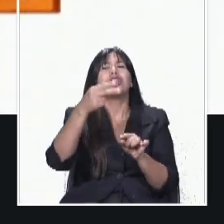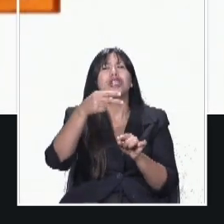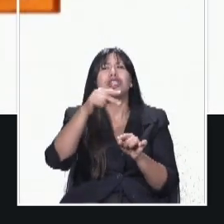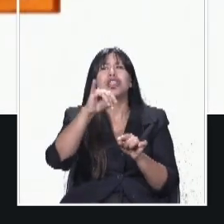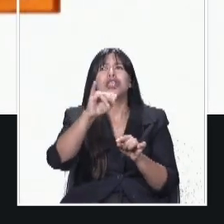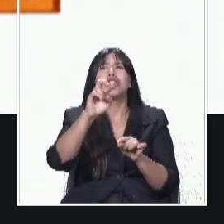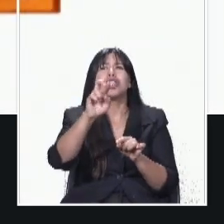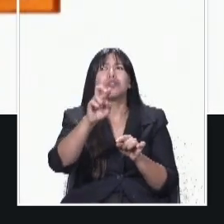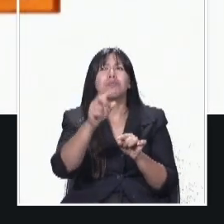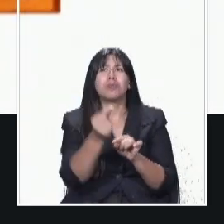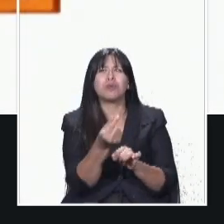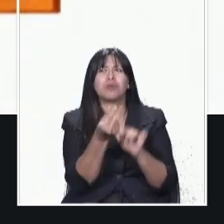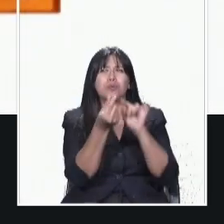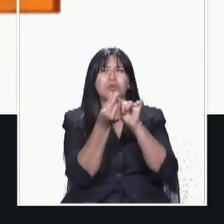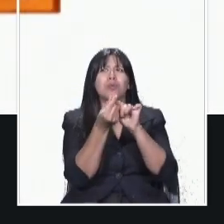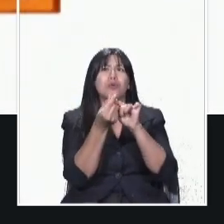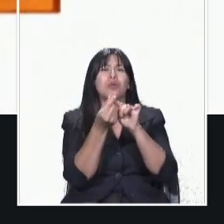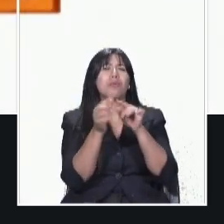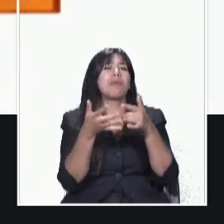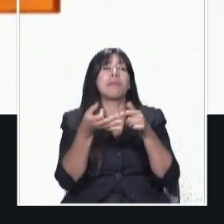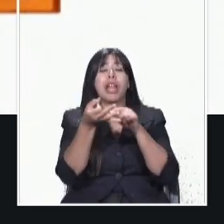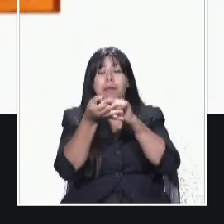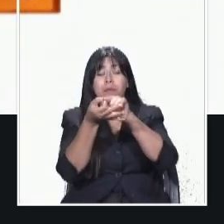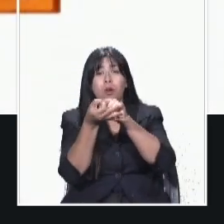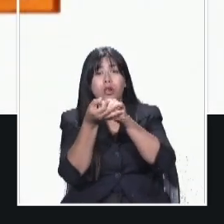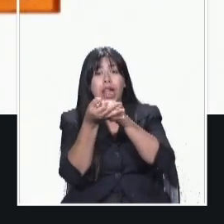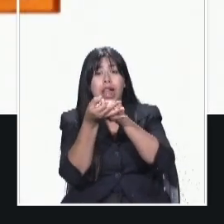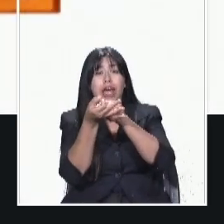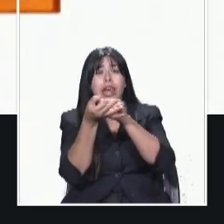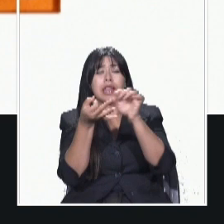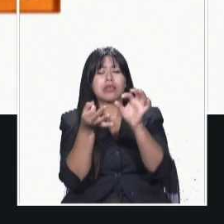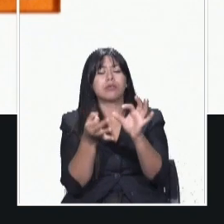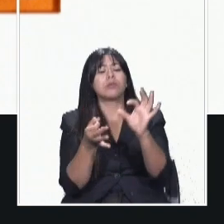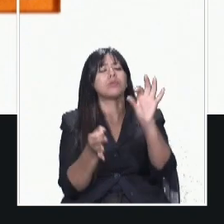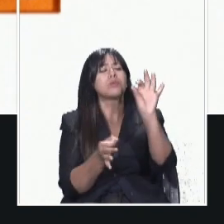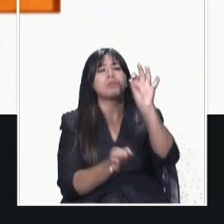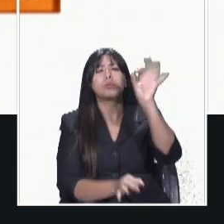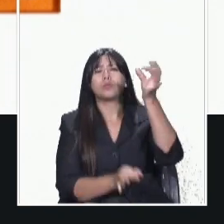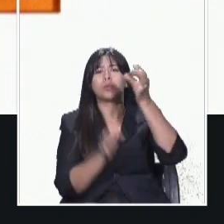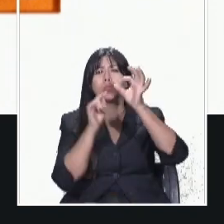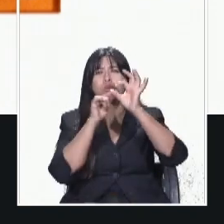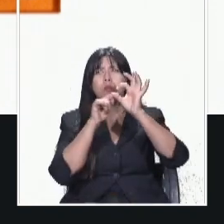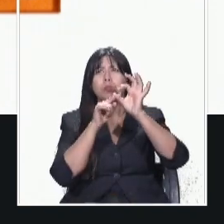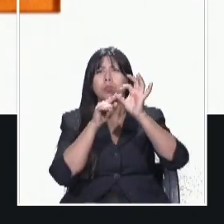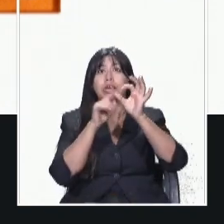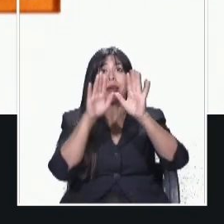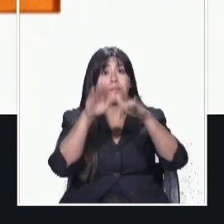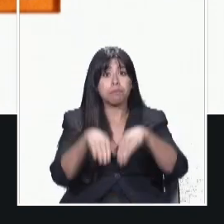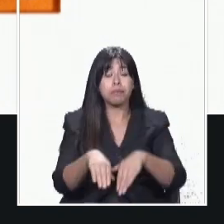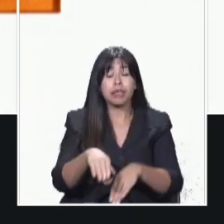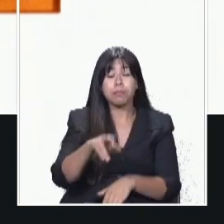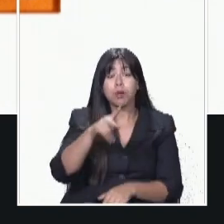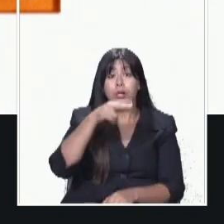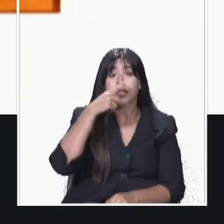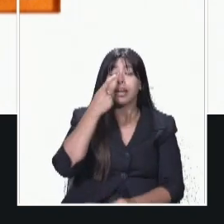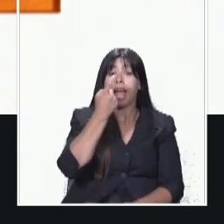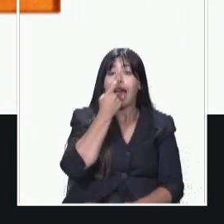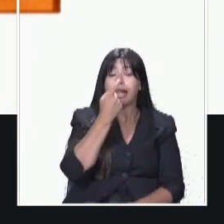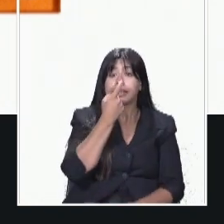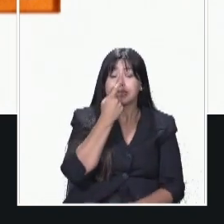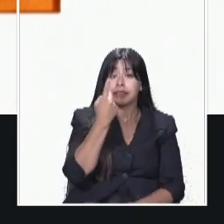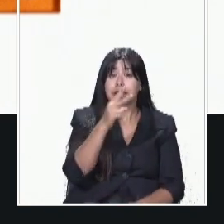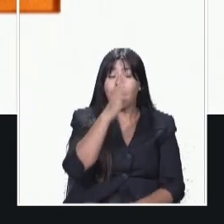It's a tiny chip. And just like in the dog's nose, we have designed this chip that we can pull in the air